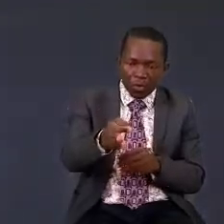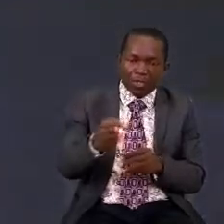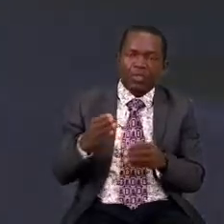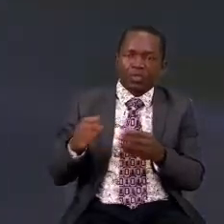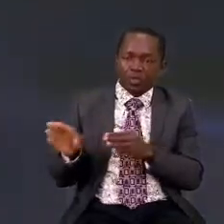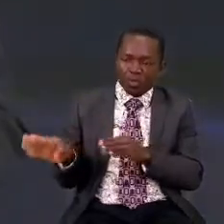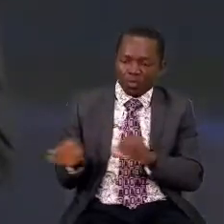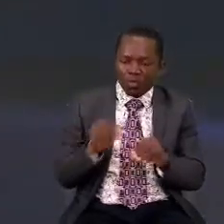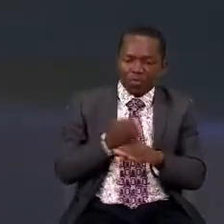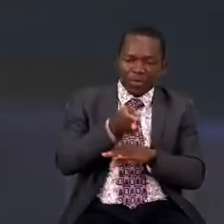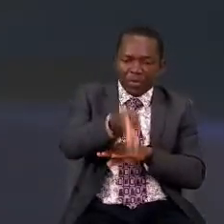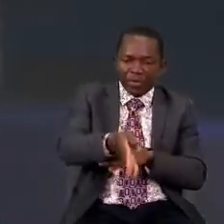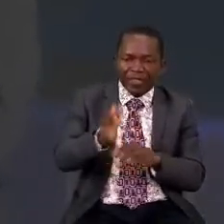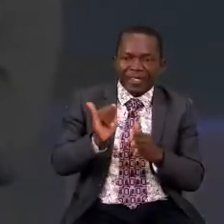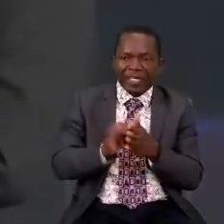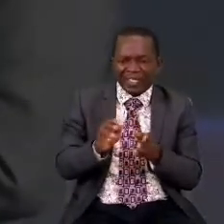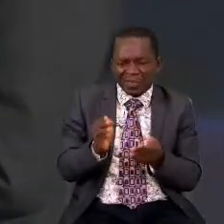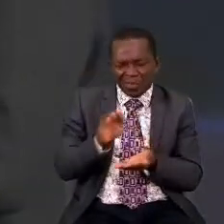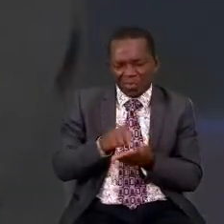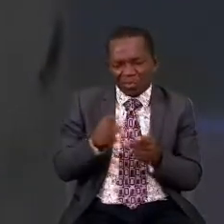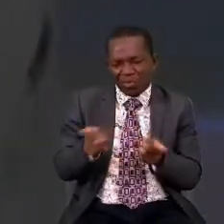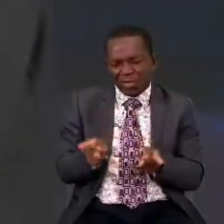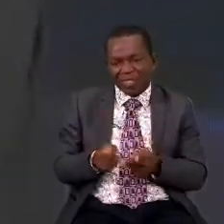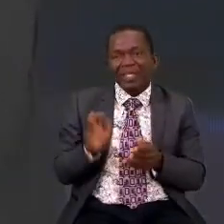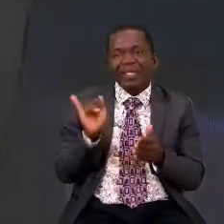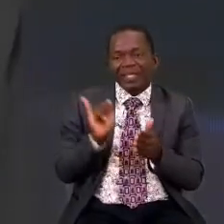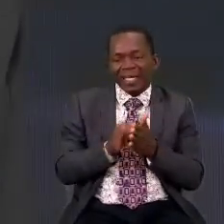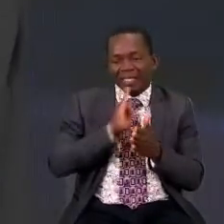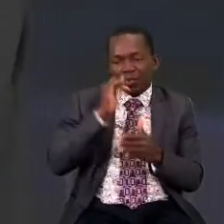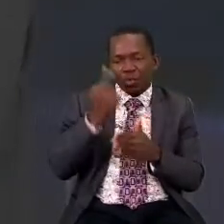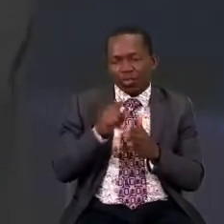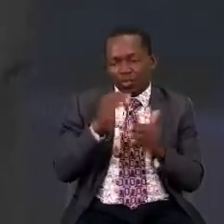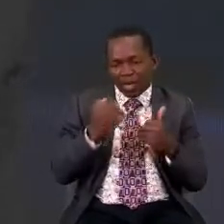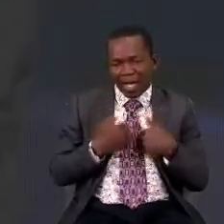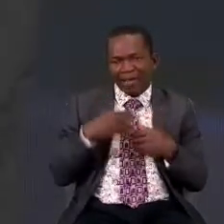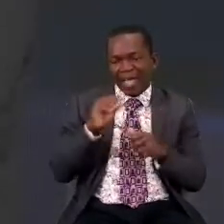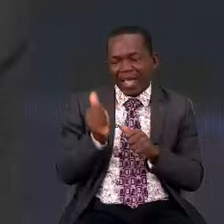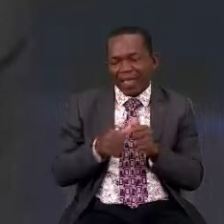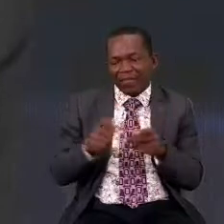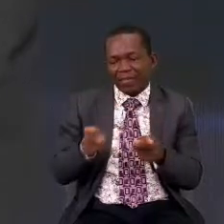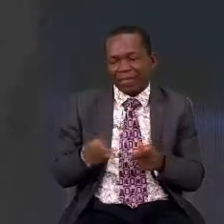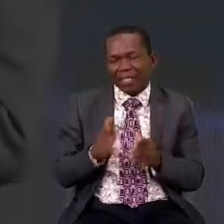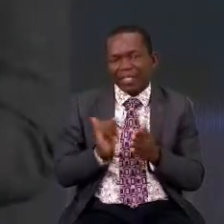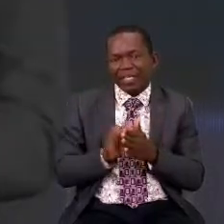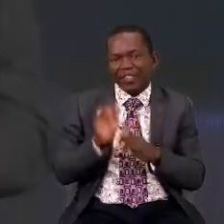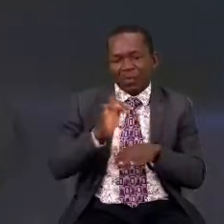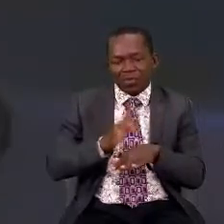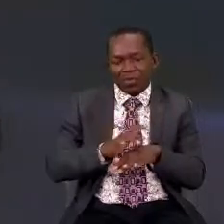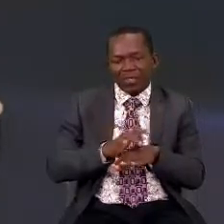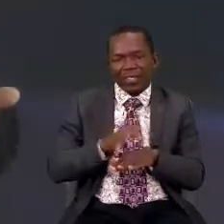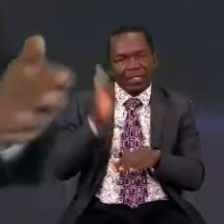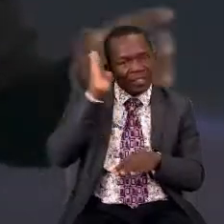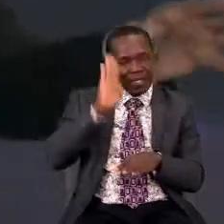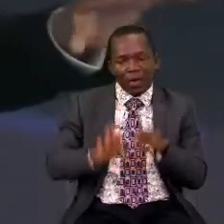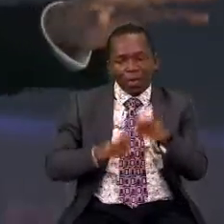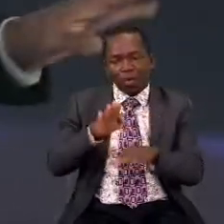shall tread upon. If you don't say there's a lion in the way, there are difficulties in the way, and the